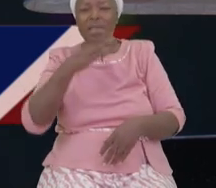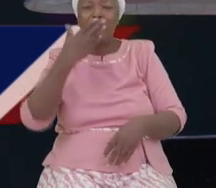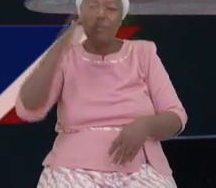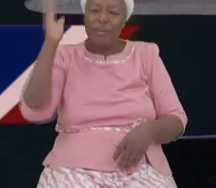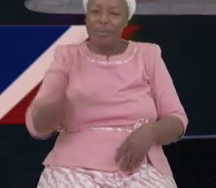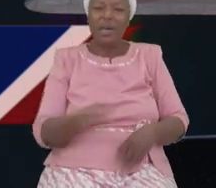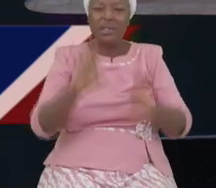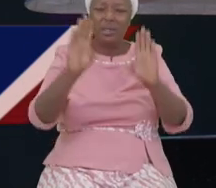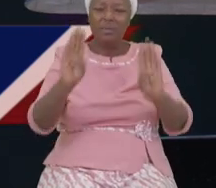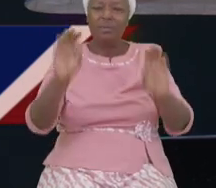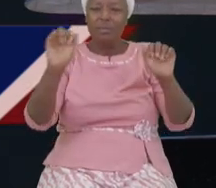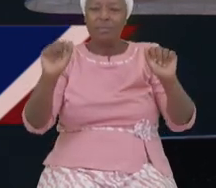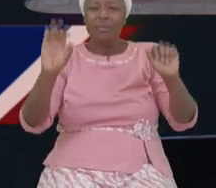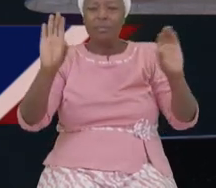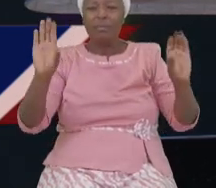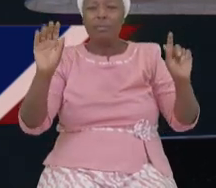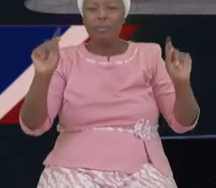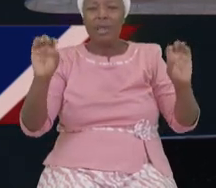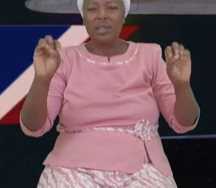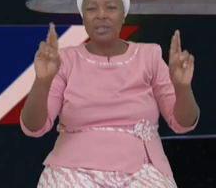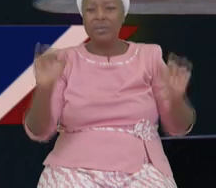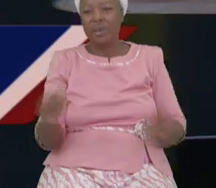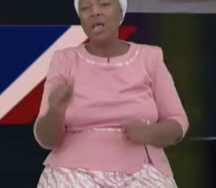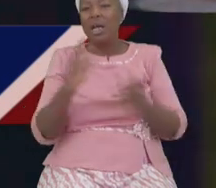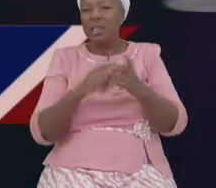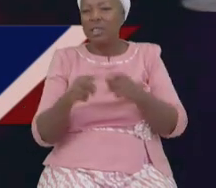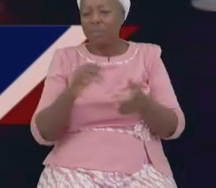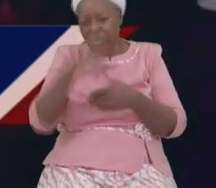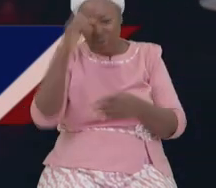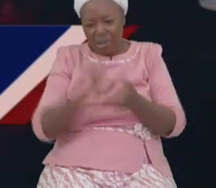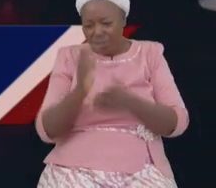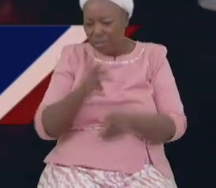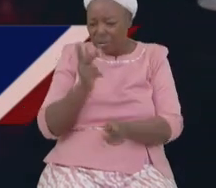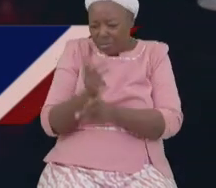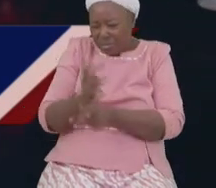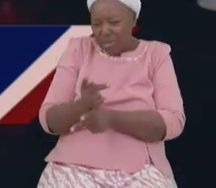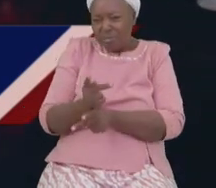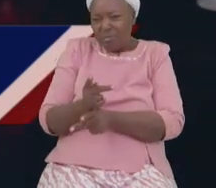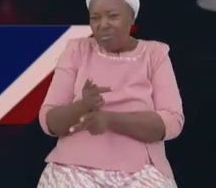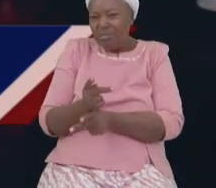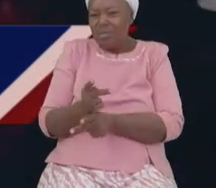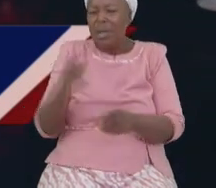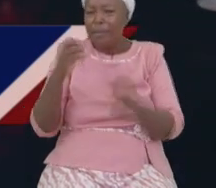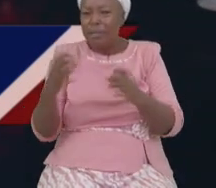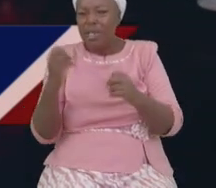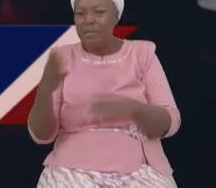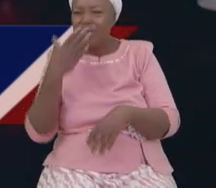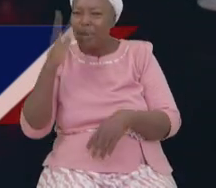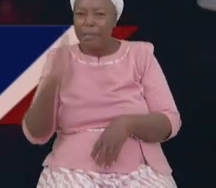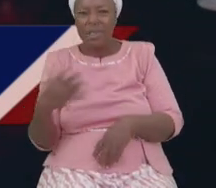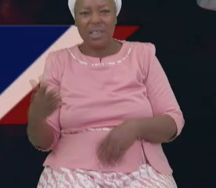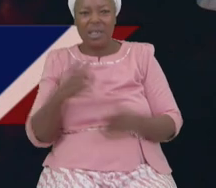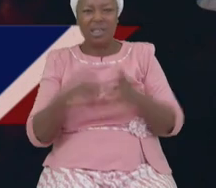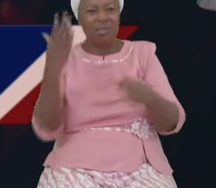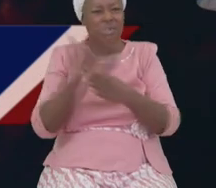for disease. It will be a storage for things that will disturb your whole